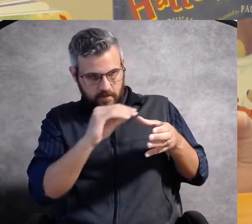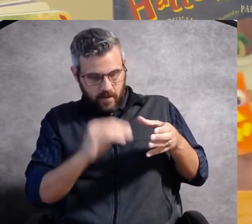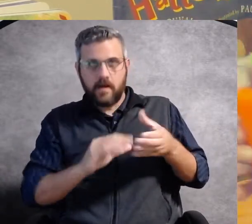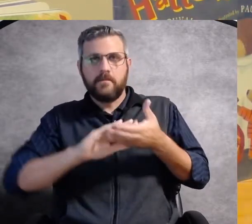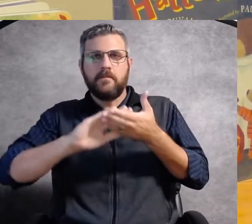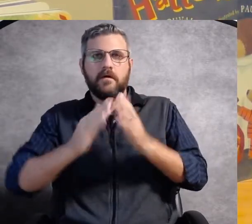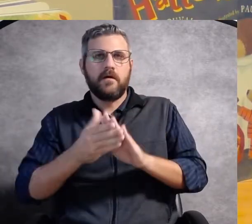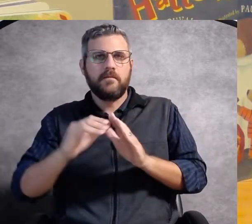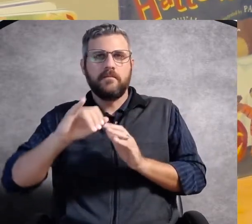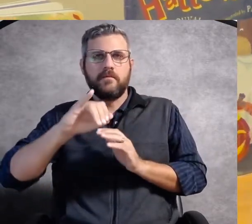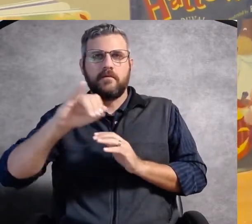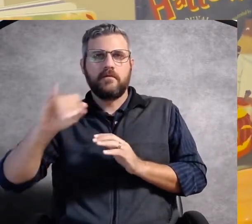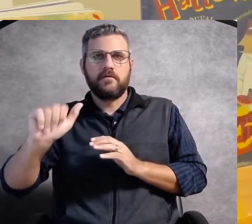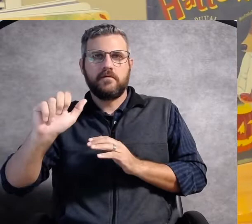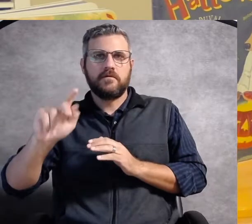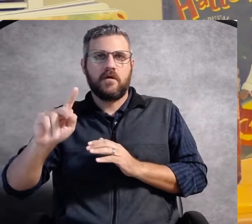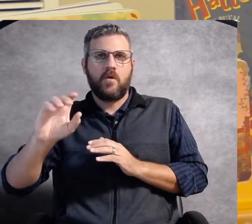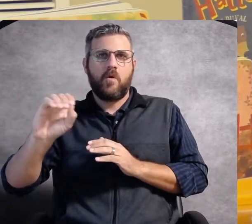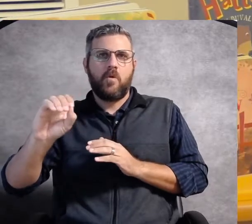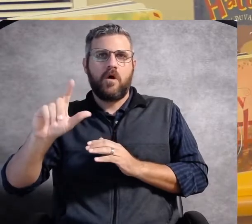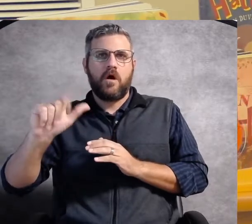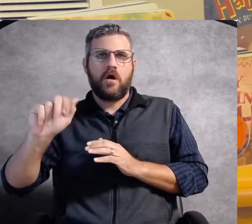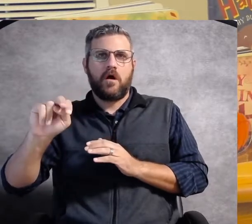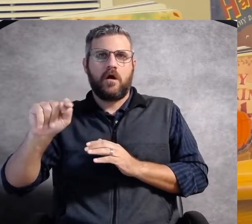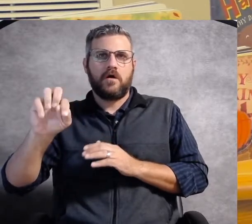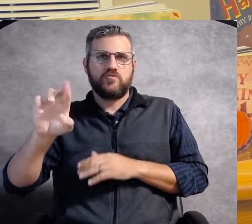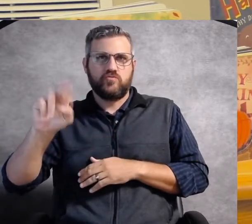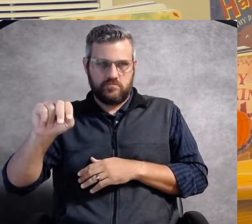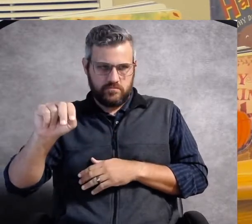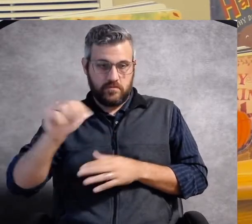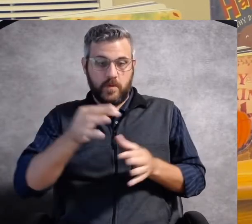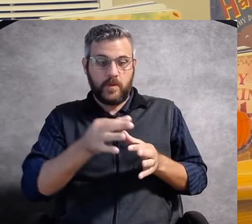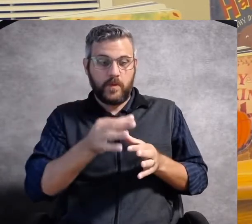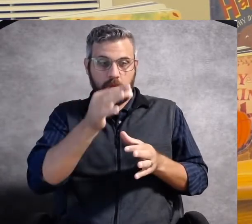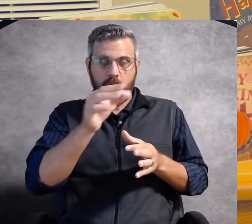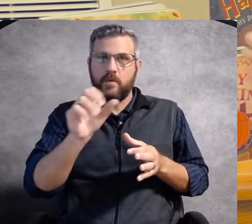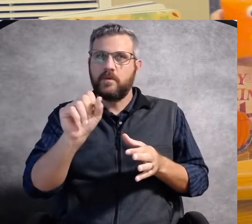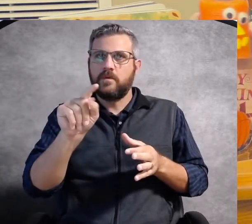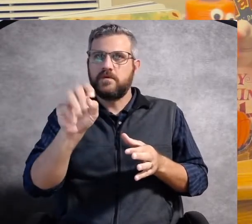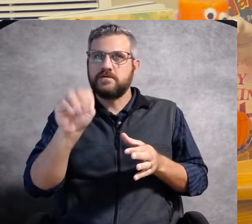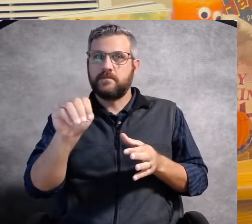into a jack-o'-lantern. You have a leaf and a stem